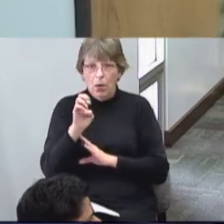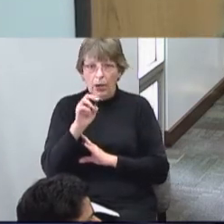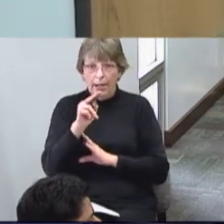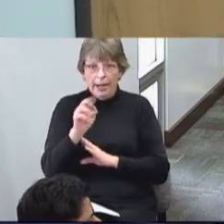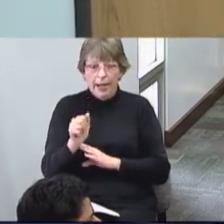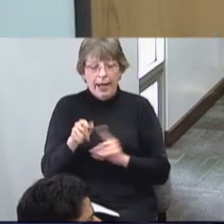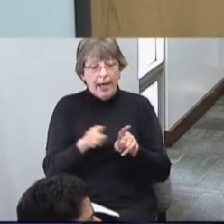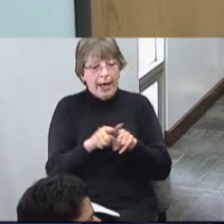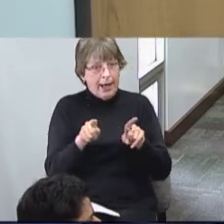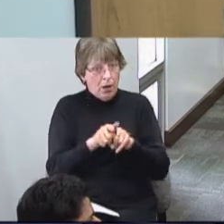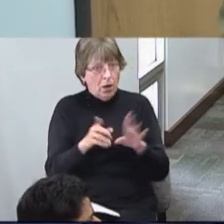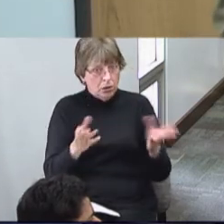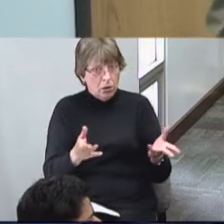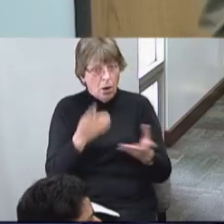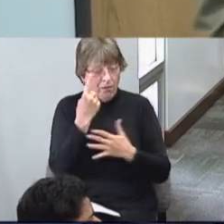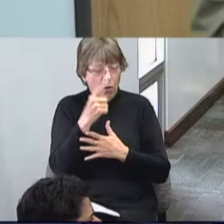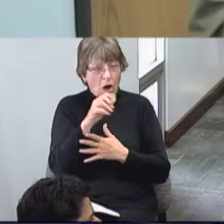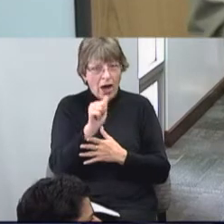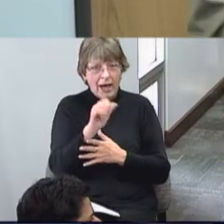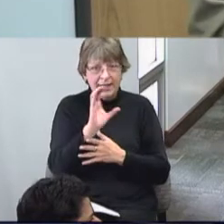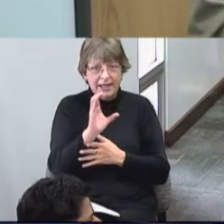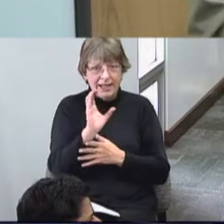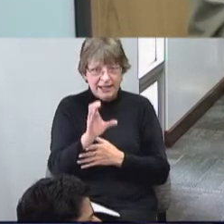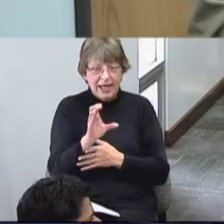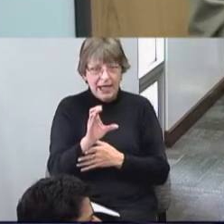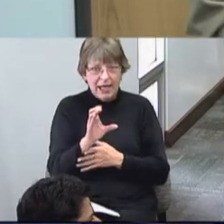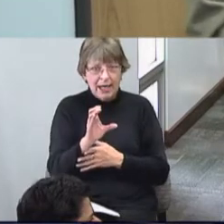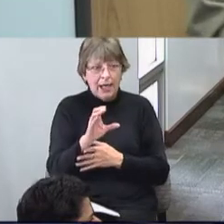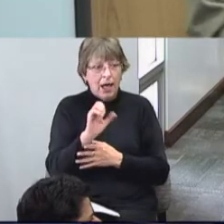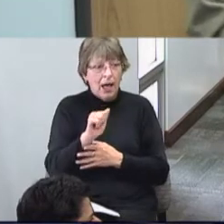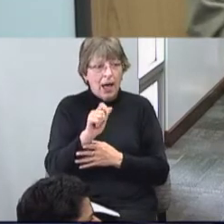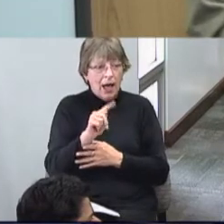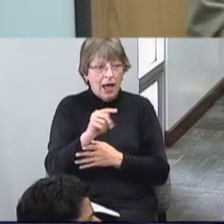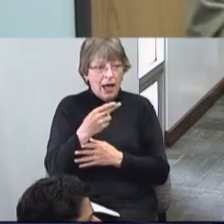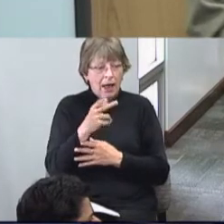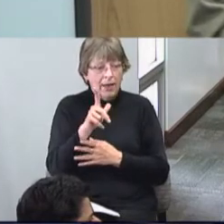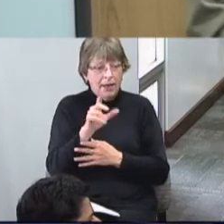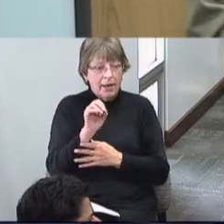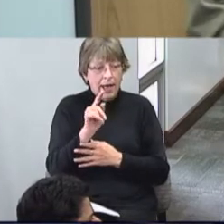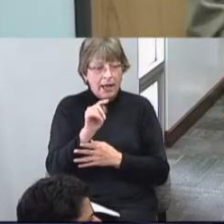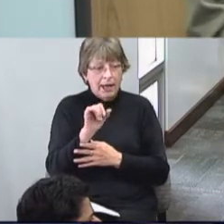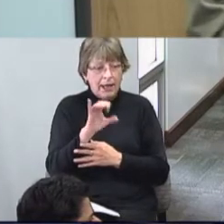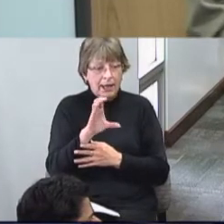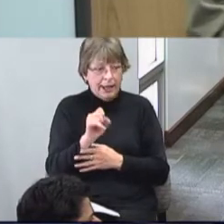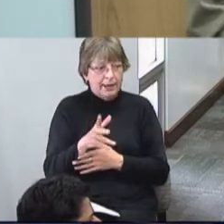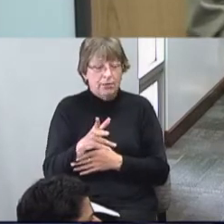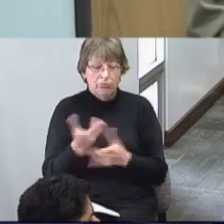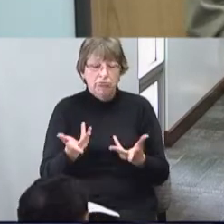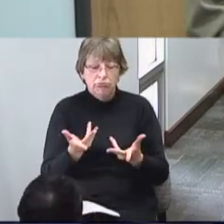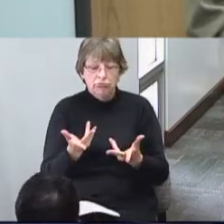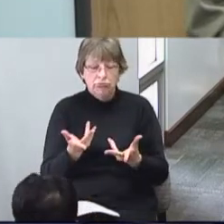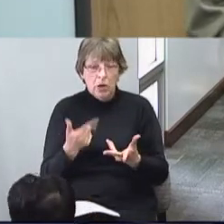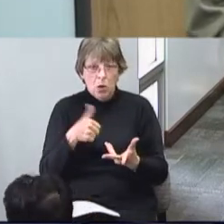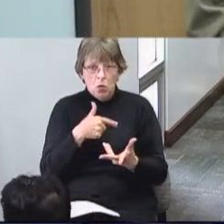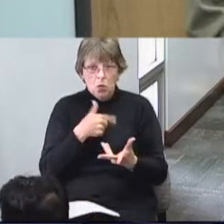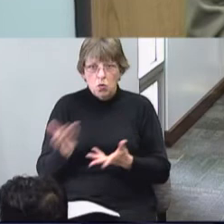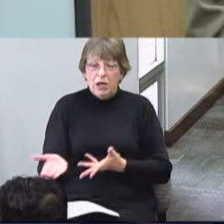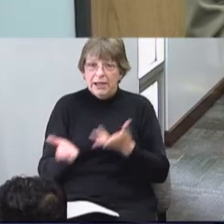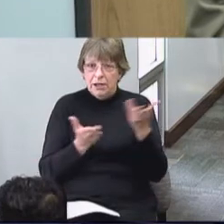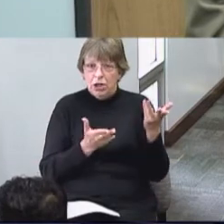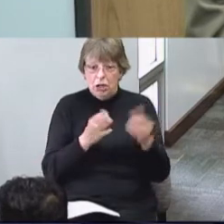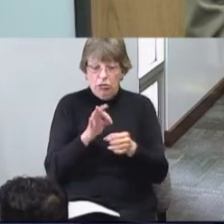for HCC athletics. We suggested to the voters that this could be